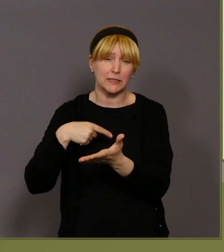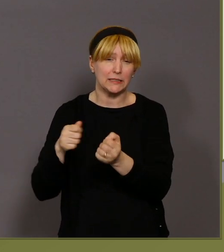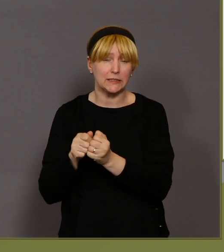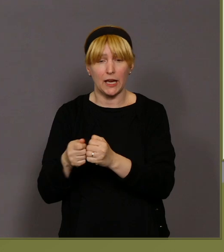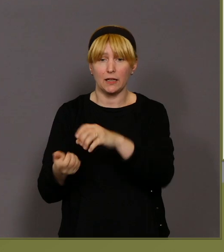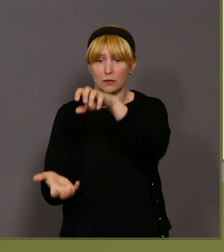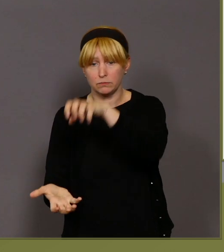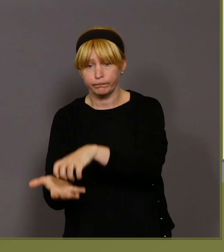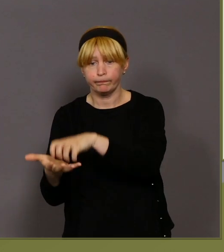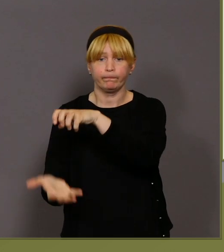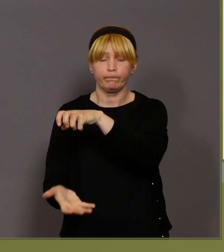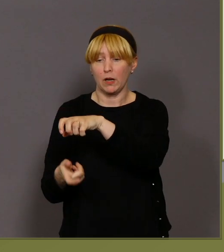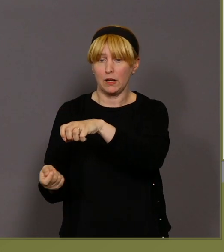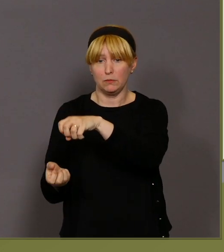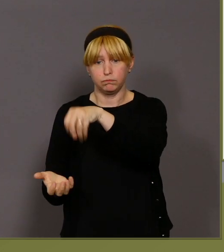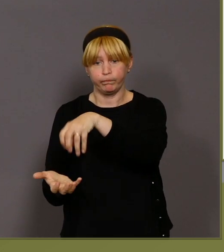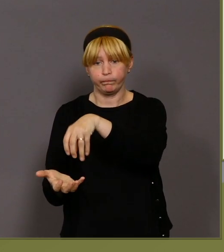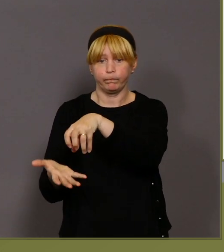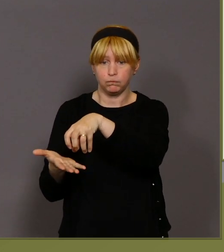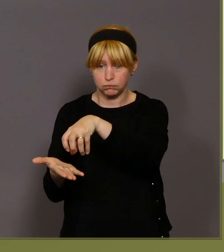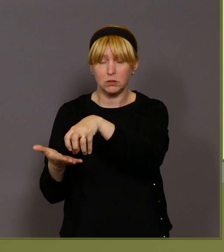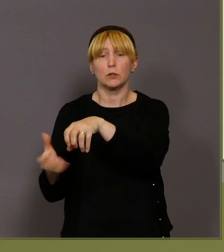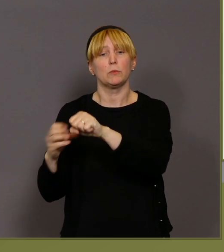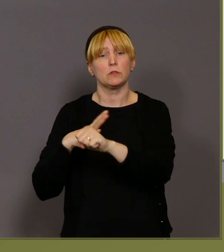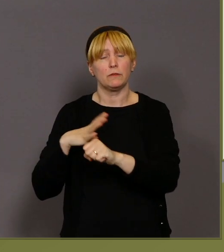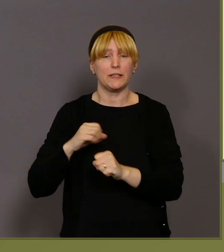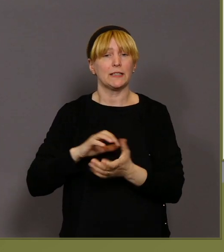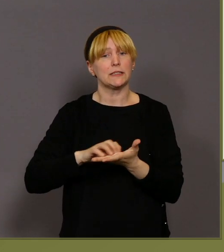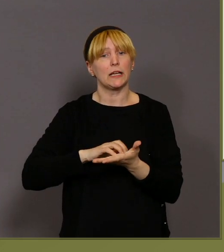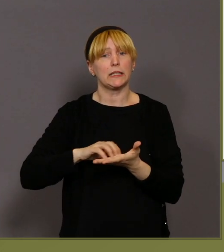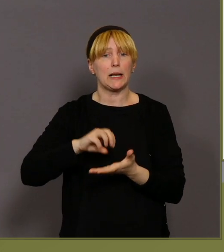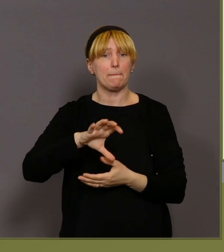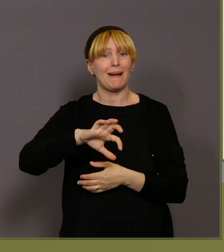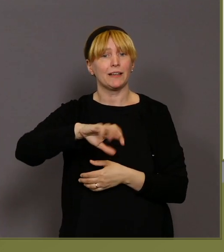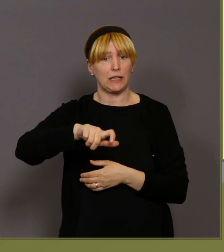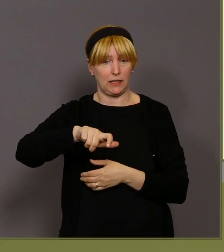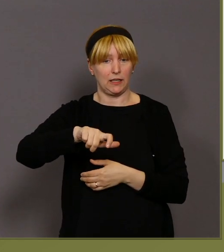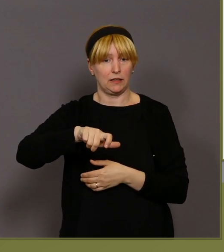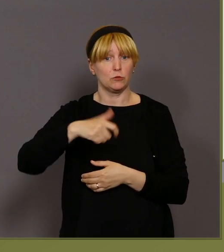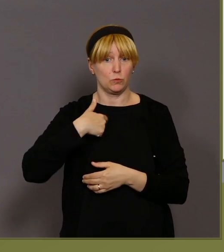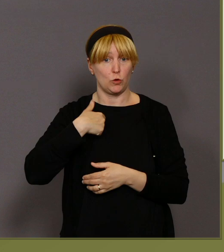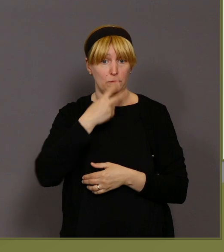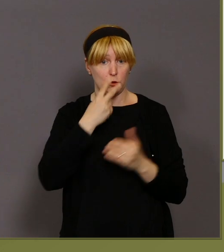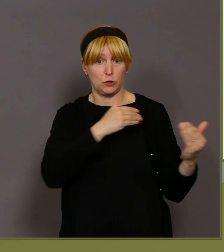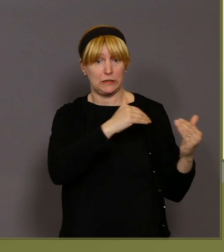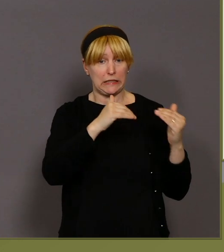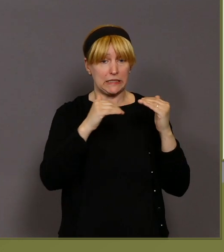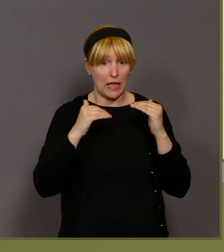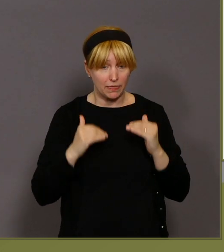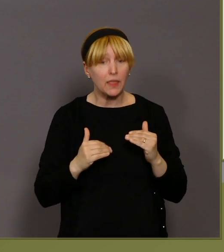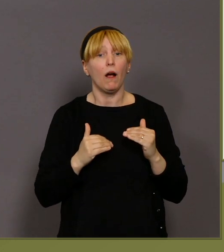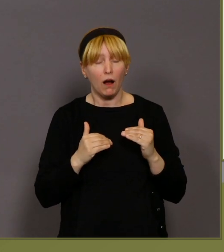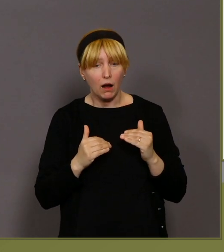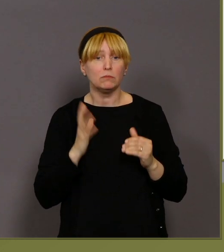certain orientation, it needs to have tactile markers so that a user who cannot see